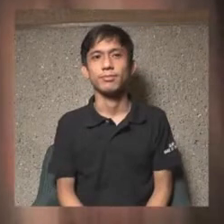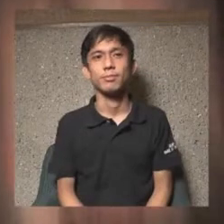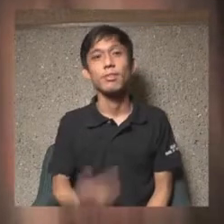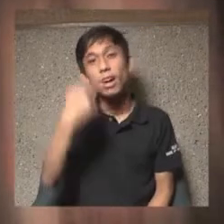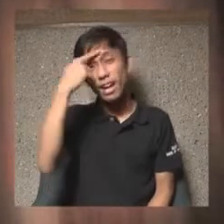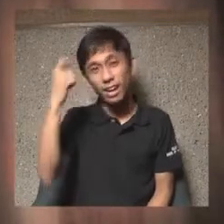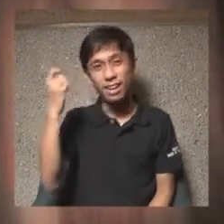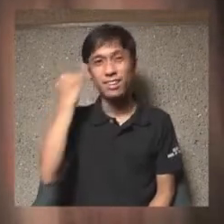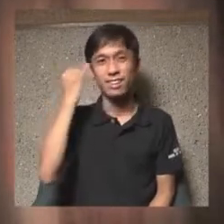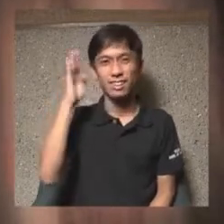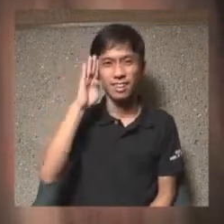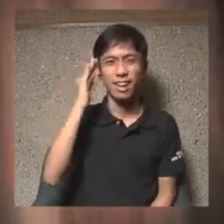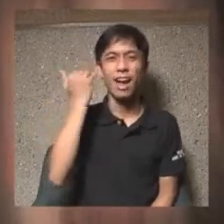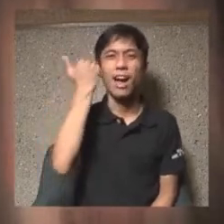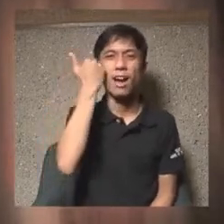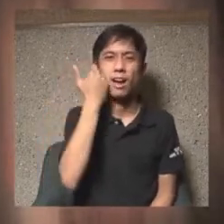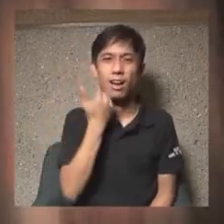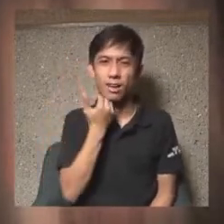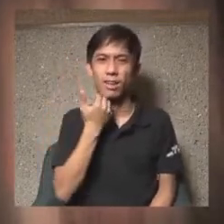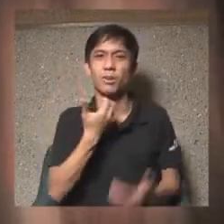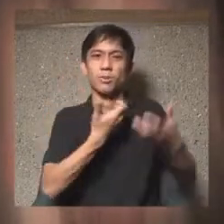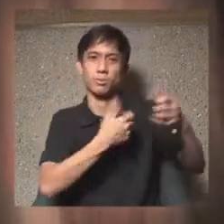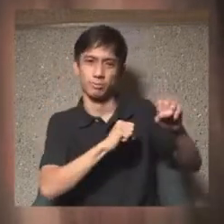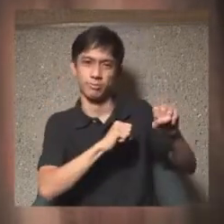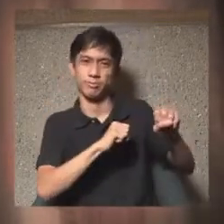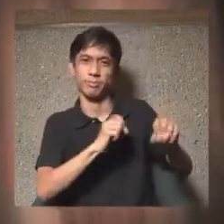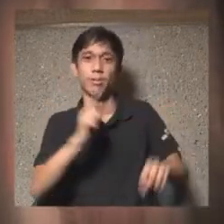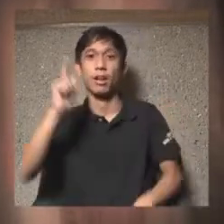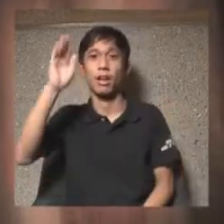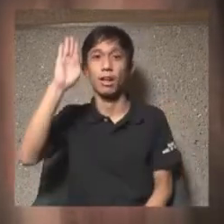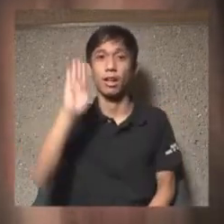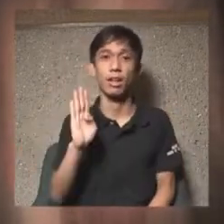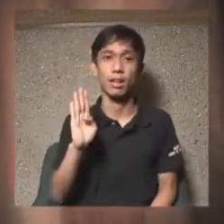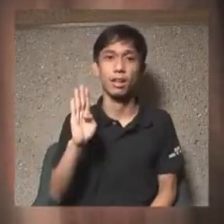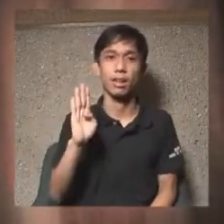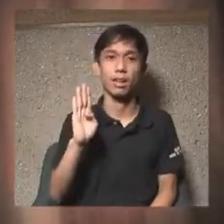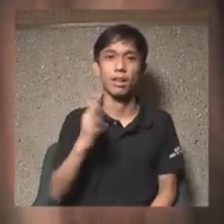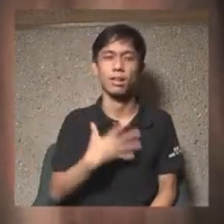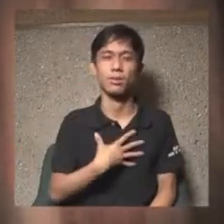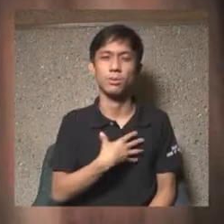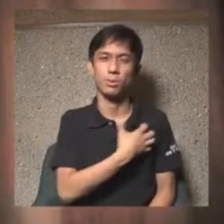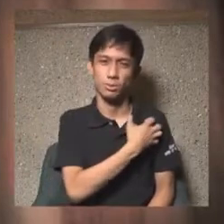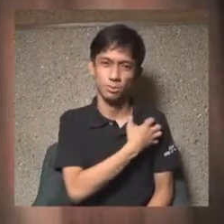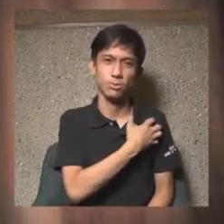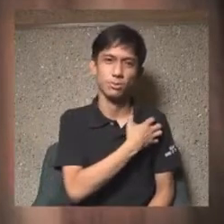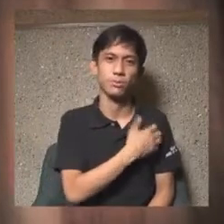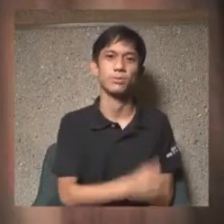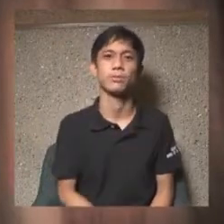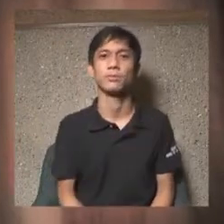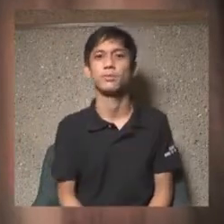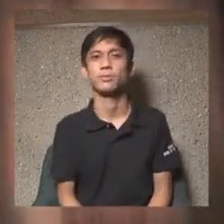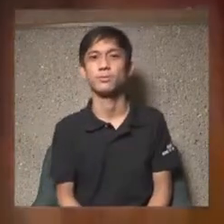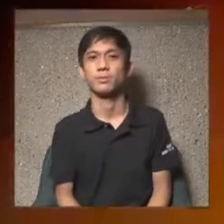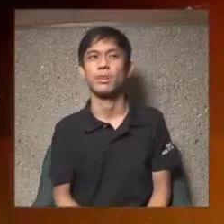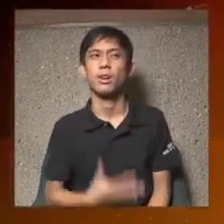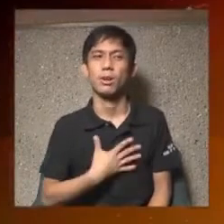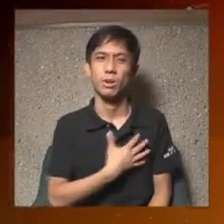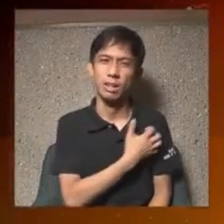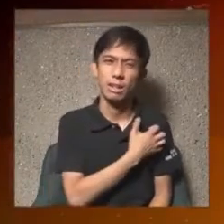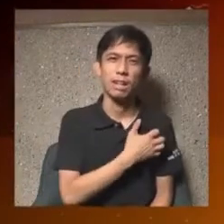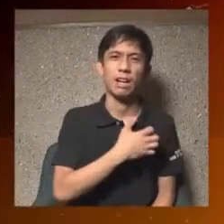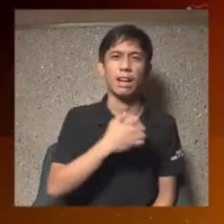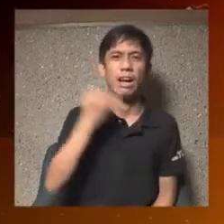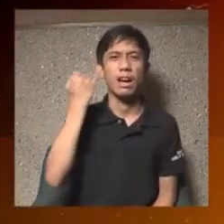matters in his hands, God wounded him. God wounded him in the place where he